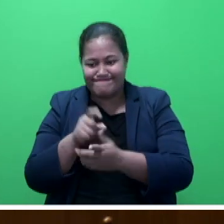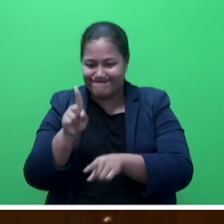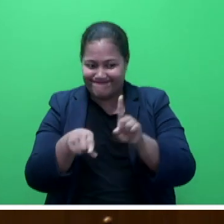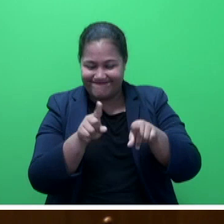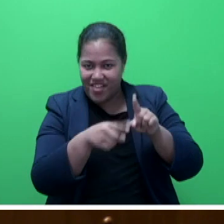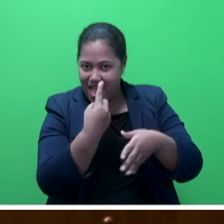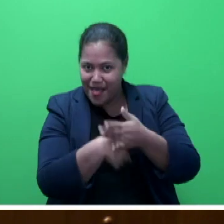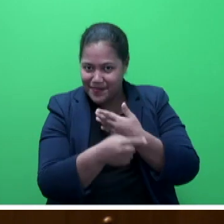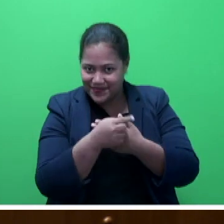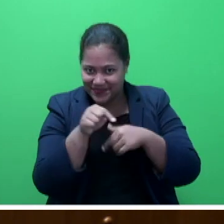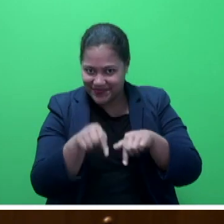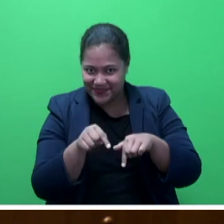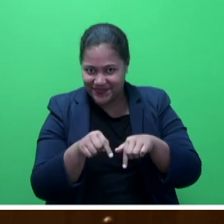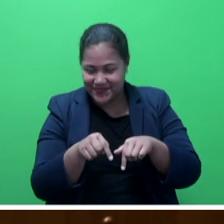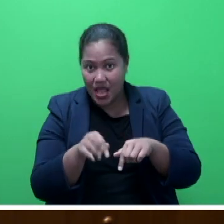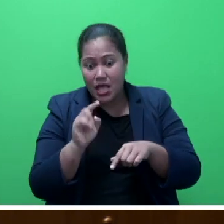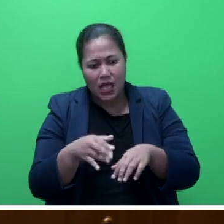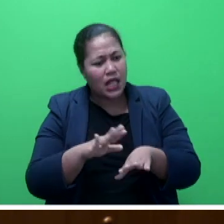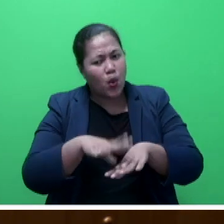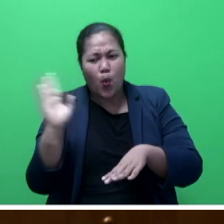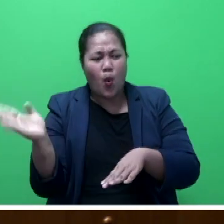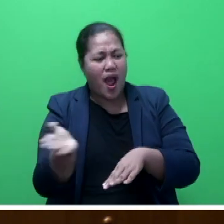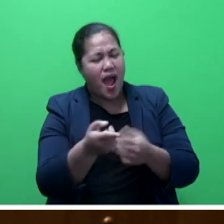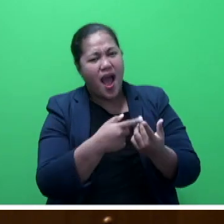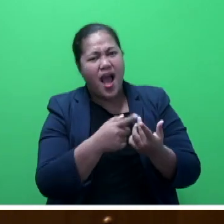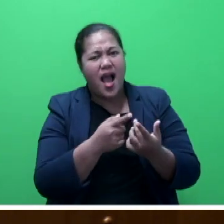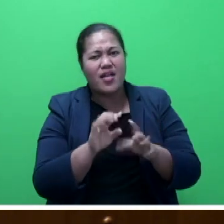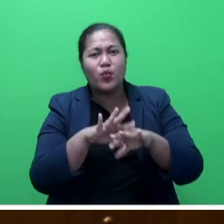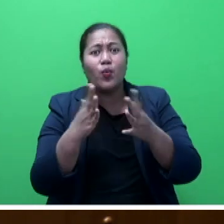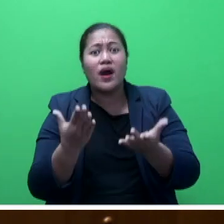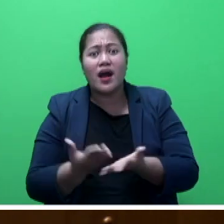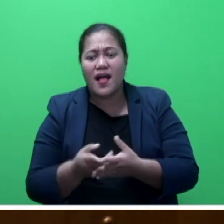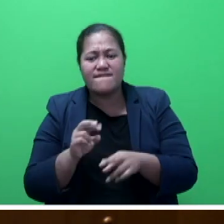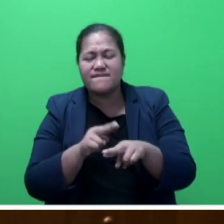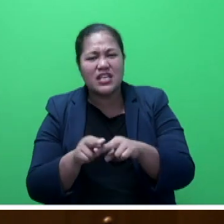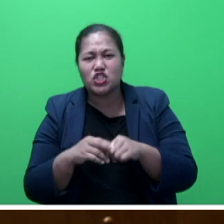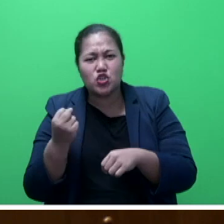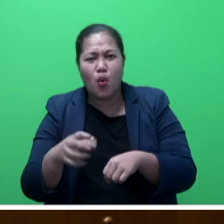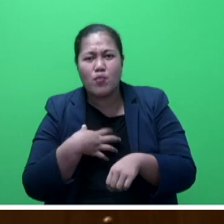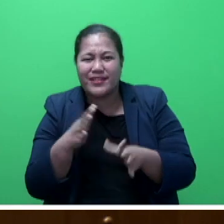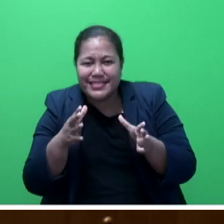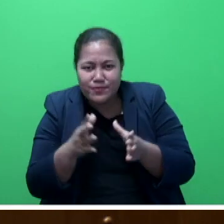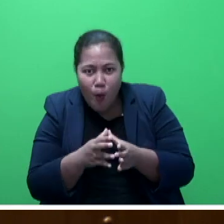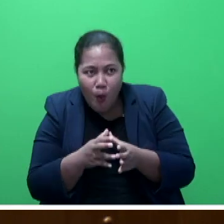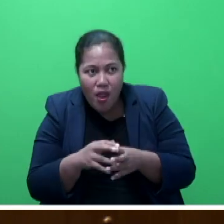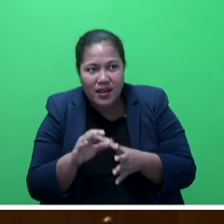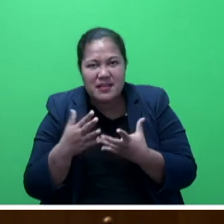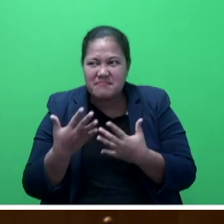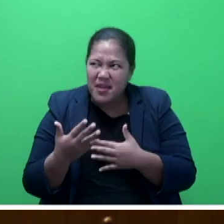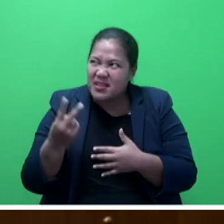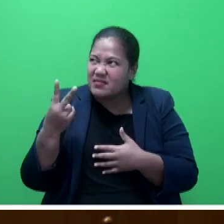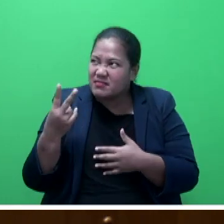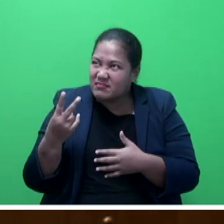In the eyes of the rest of the world, Fiji is no longer a small, exotic land in the middle of the Pacific. It may have been true 15 years